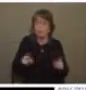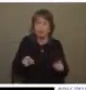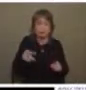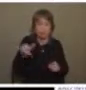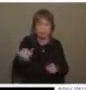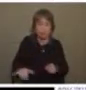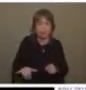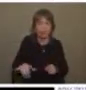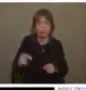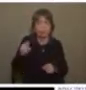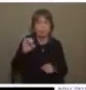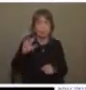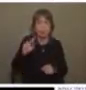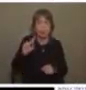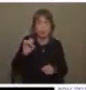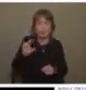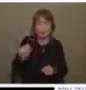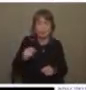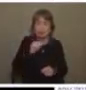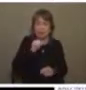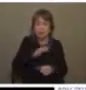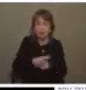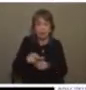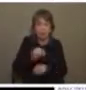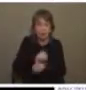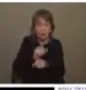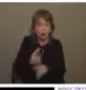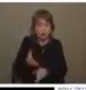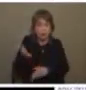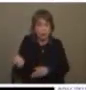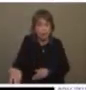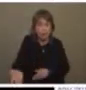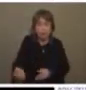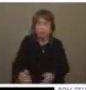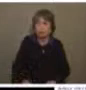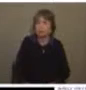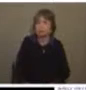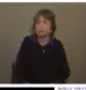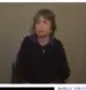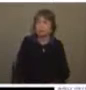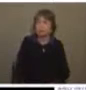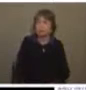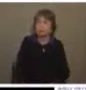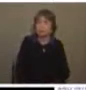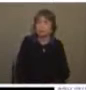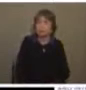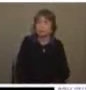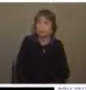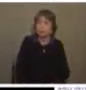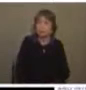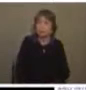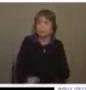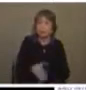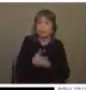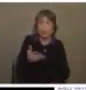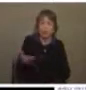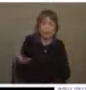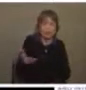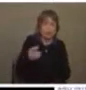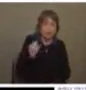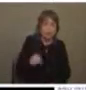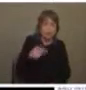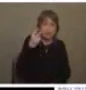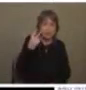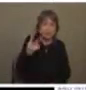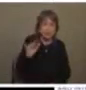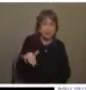collapsed. To properly understand and compare labor force participation, and you can move on, those are manufacturing jobs, again, that you can see clearly collapse,